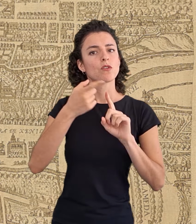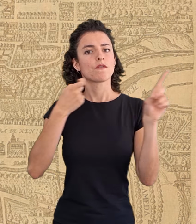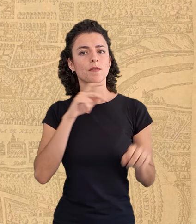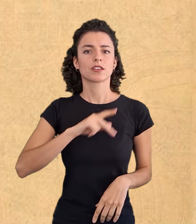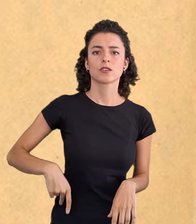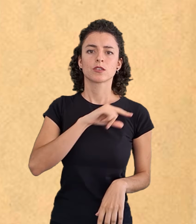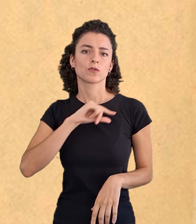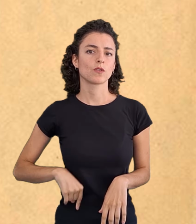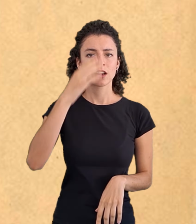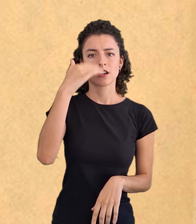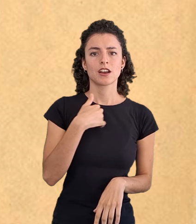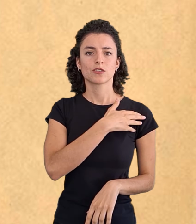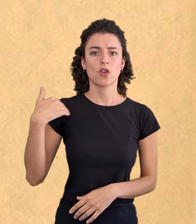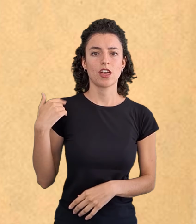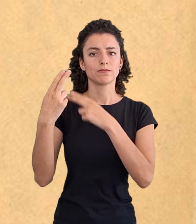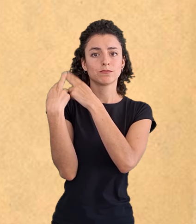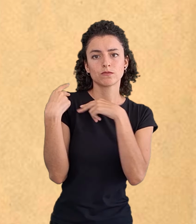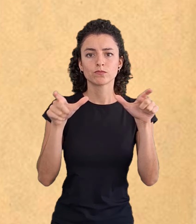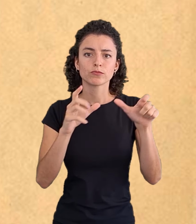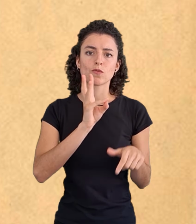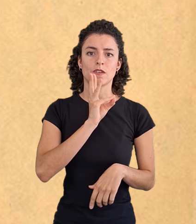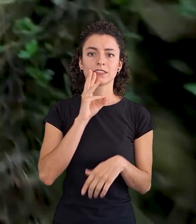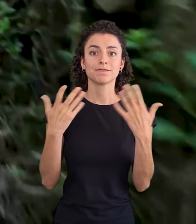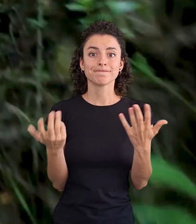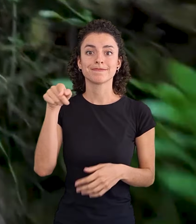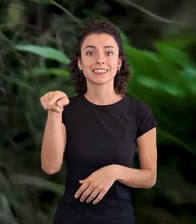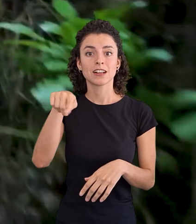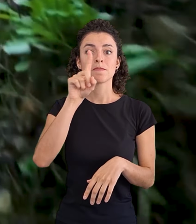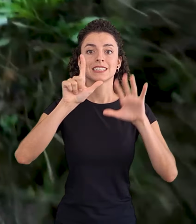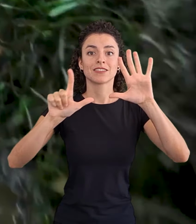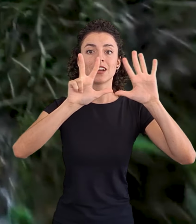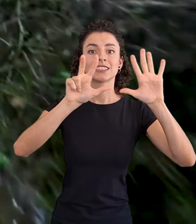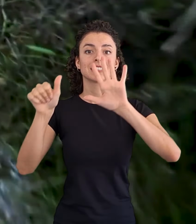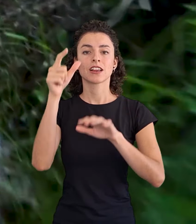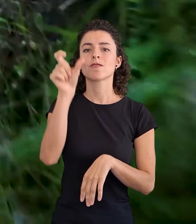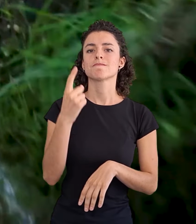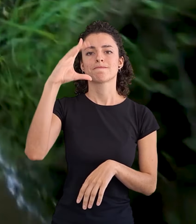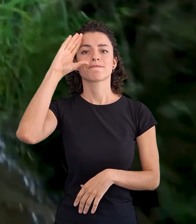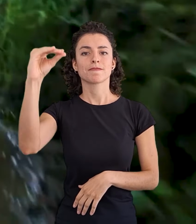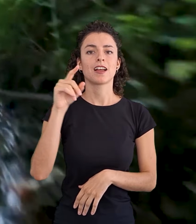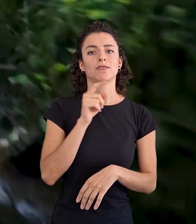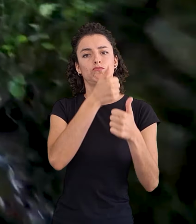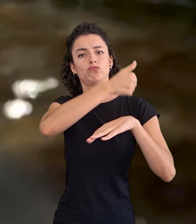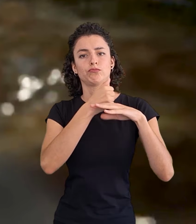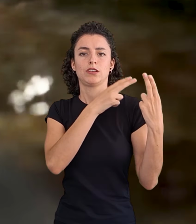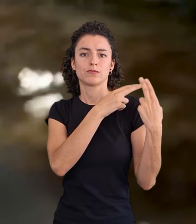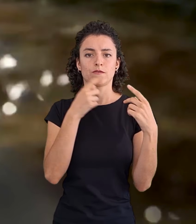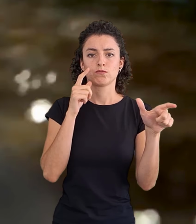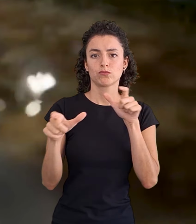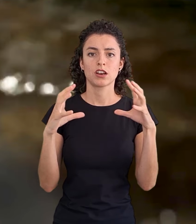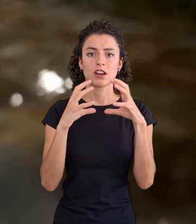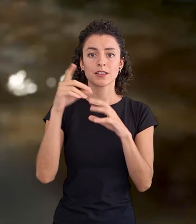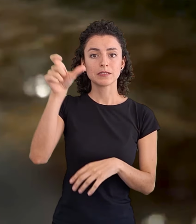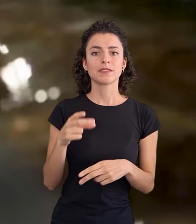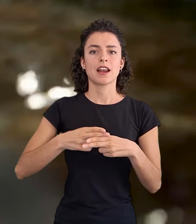monarchs. In 1786, a decree is written by Francisco Ayerbe y Aragon declaring all residents